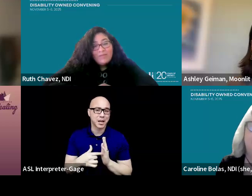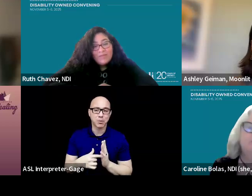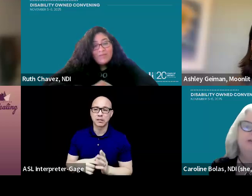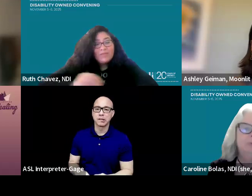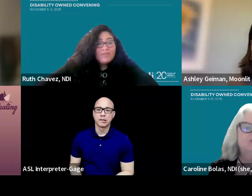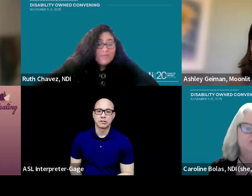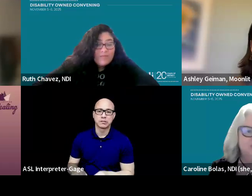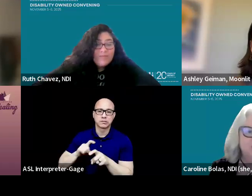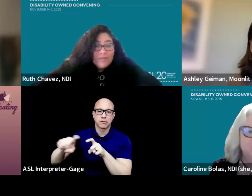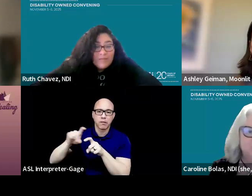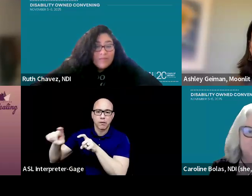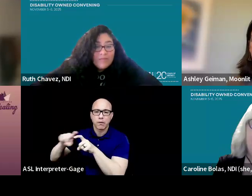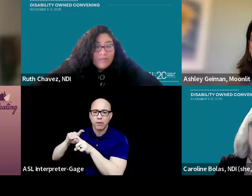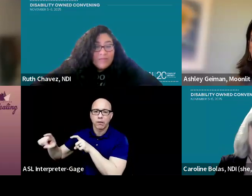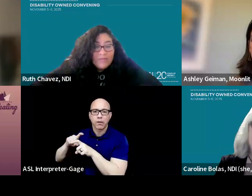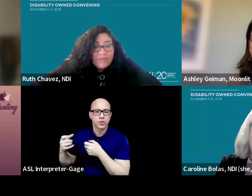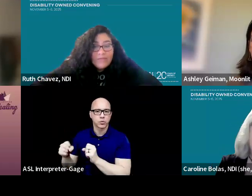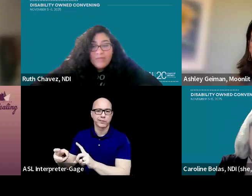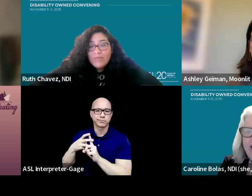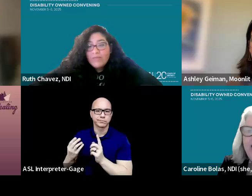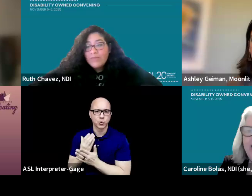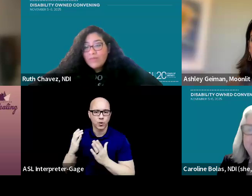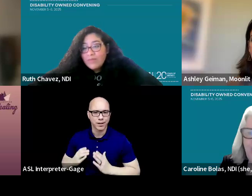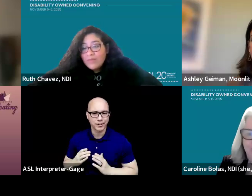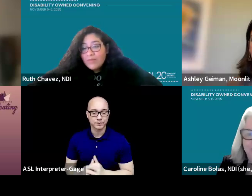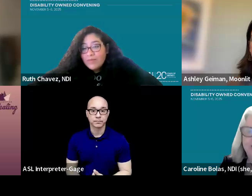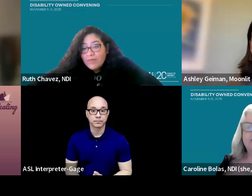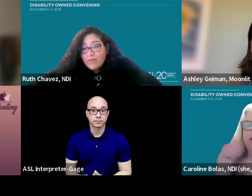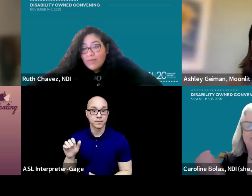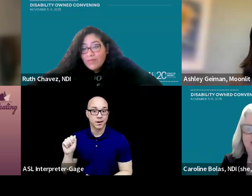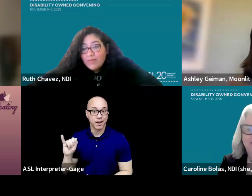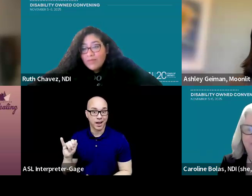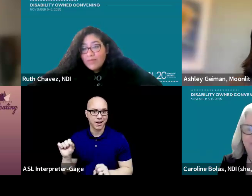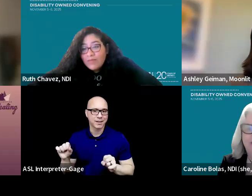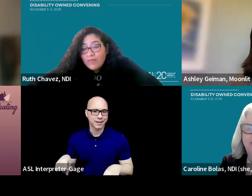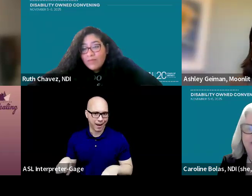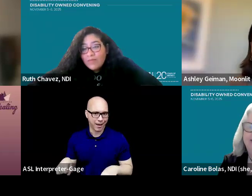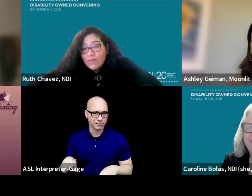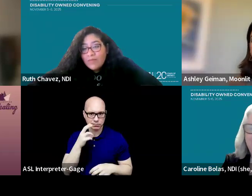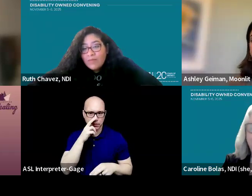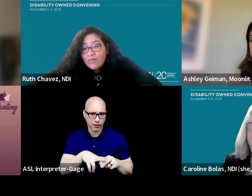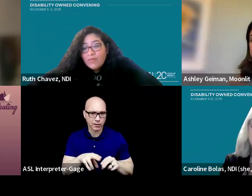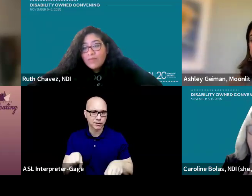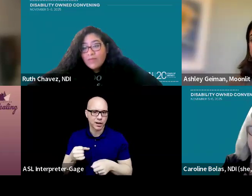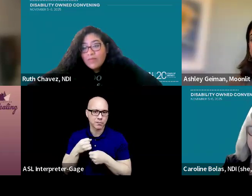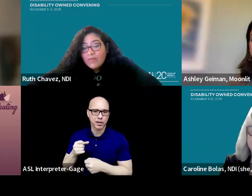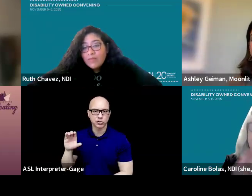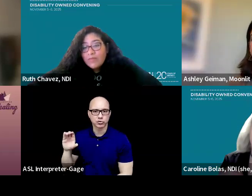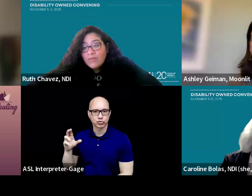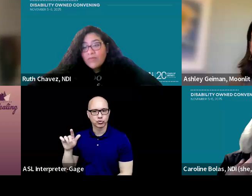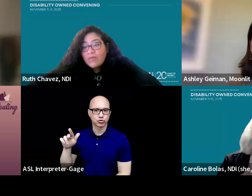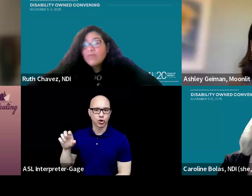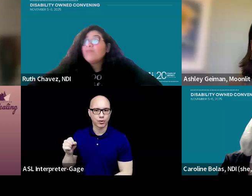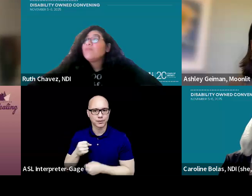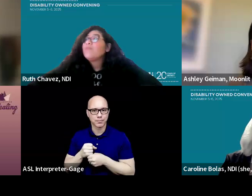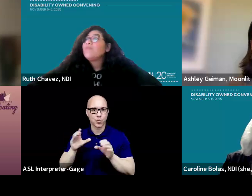maybe it's something else we don't really want to do. And AI can be fun. We can create charts, we can create wonderful things.